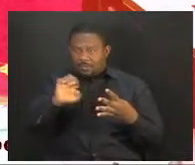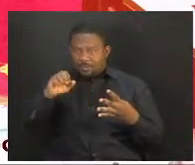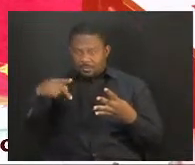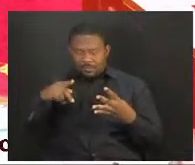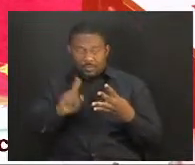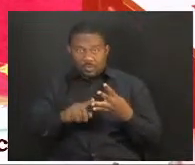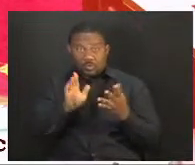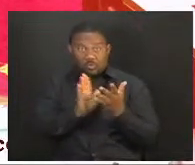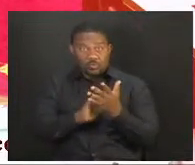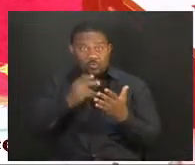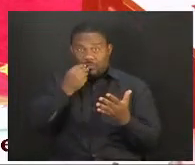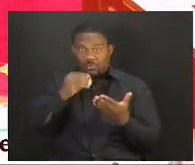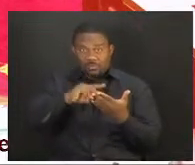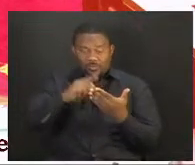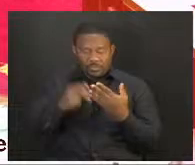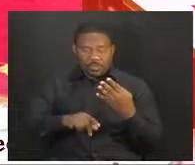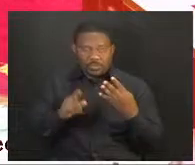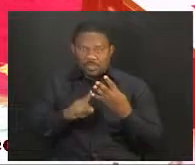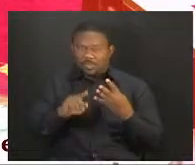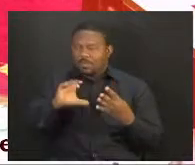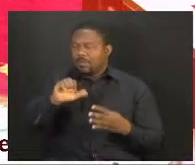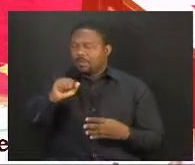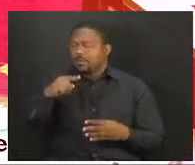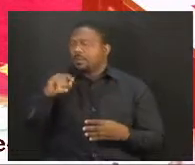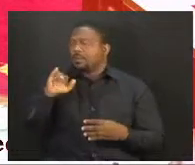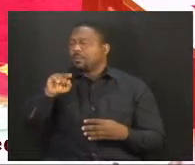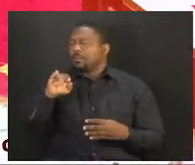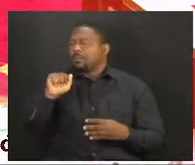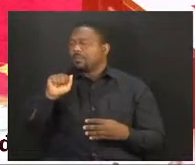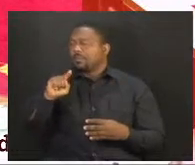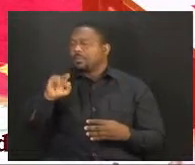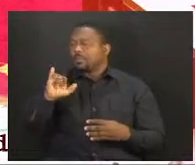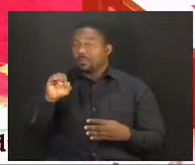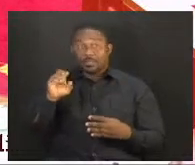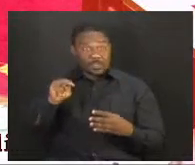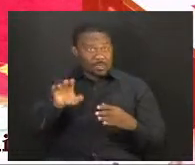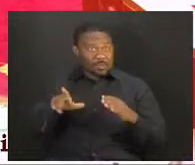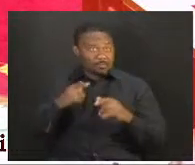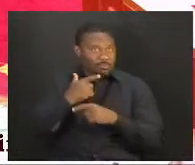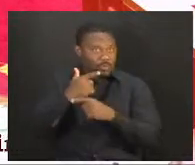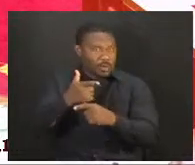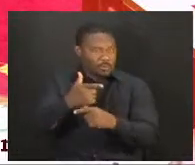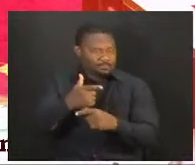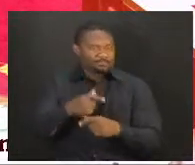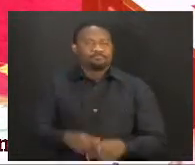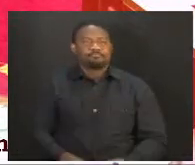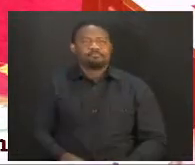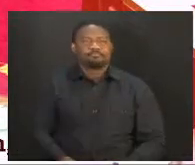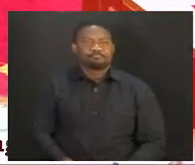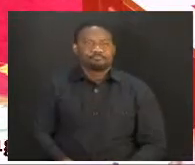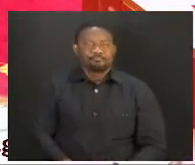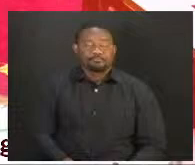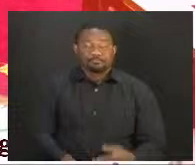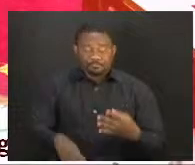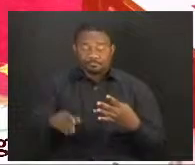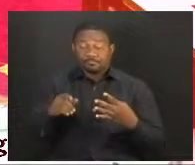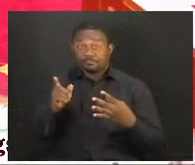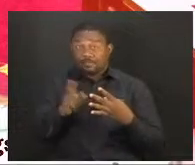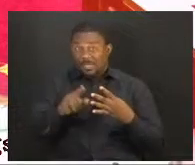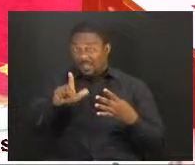school feeding program, and the capitation grant. Right, Honorable Speaker, under the LEAP program,